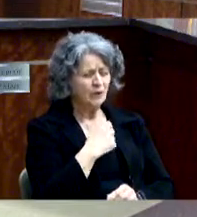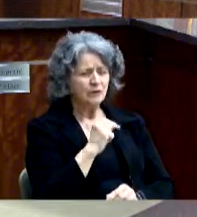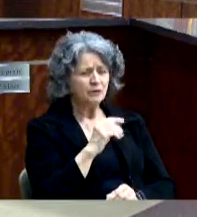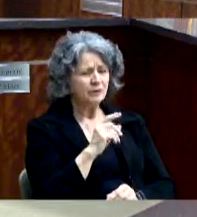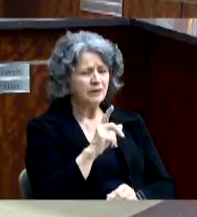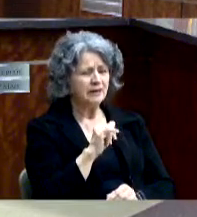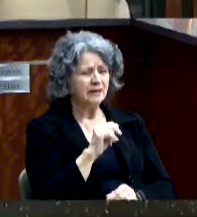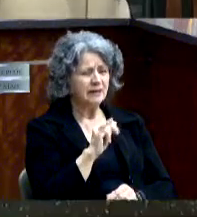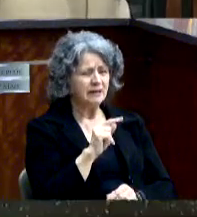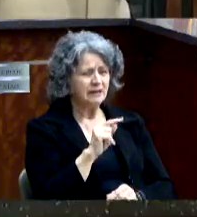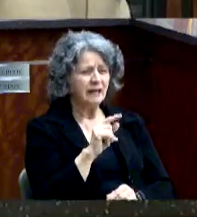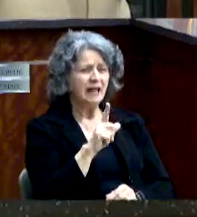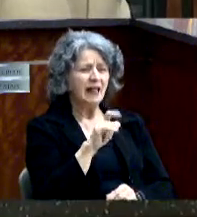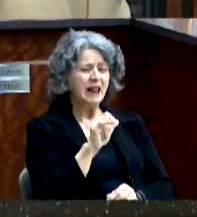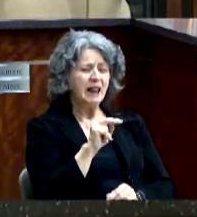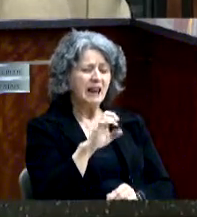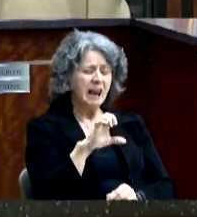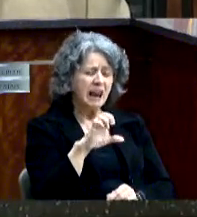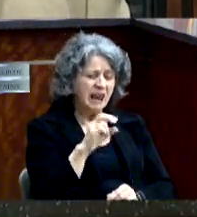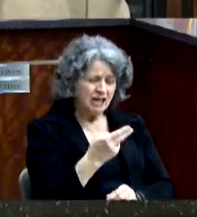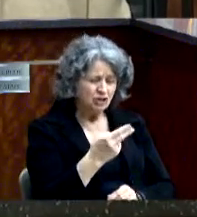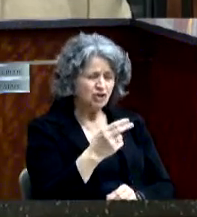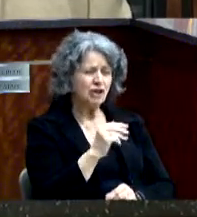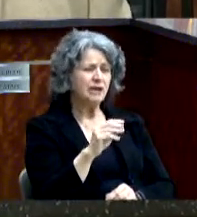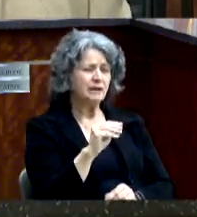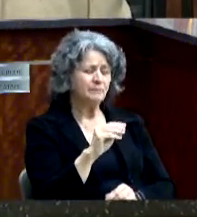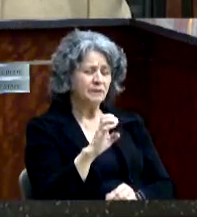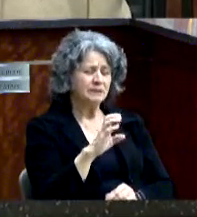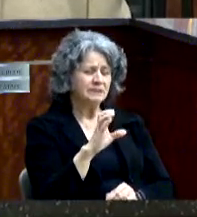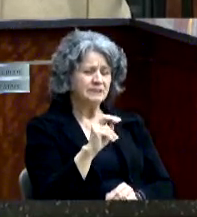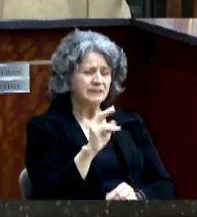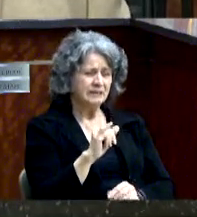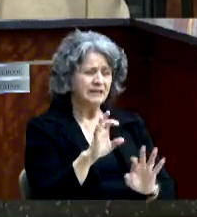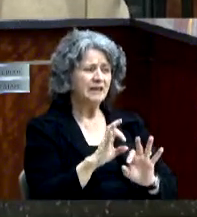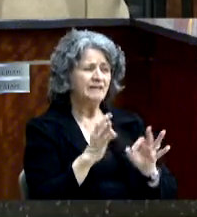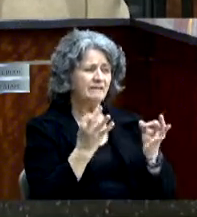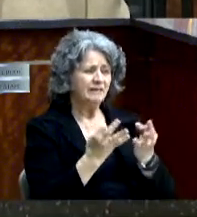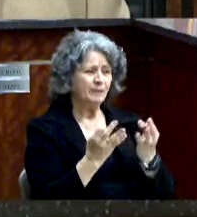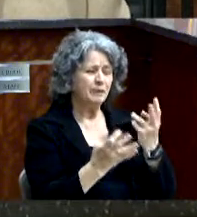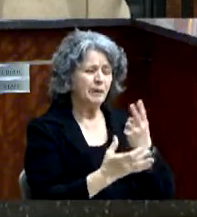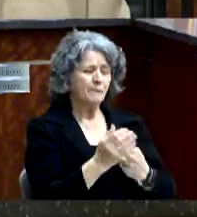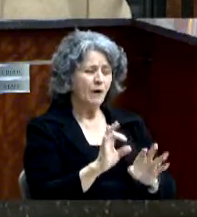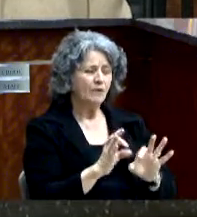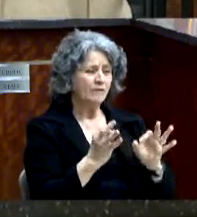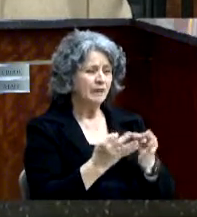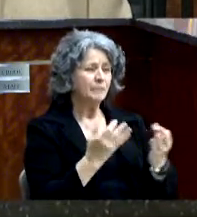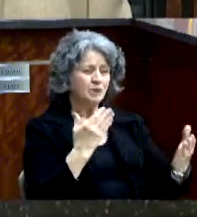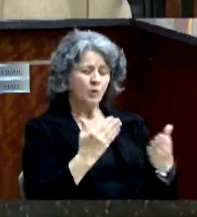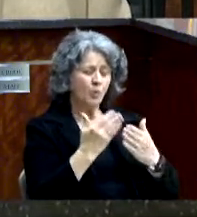Miscellany family. Both families are well-known in the city and have been a real